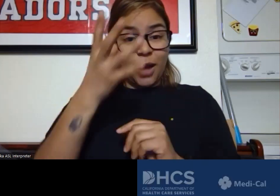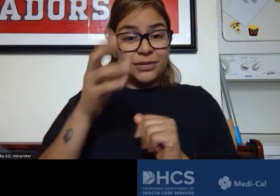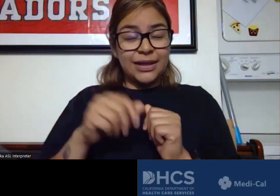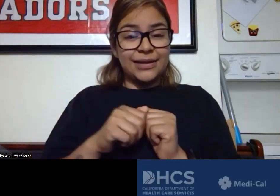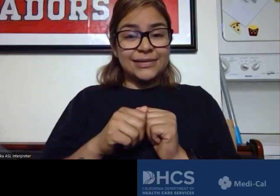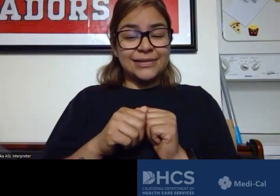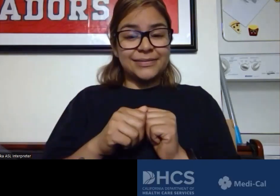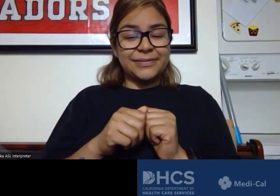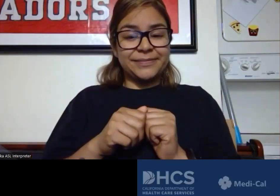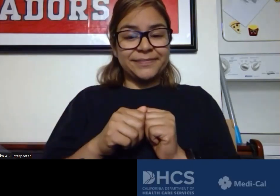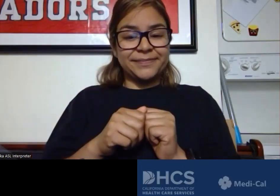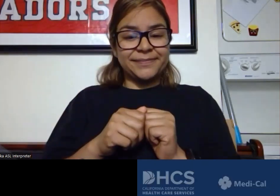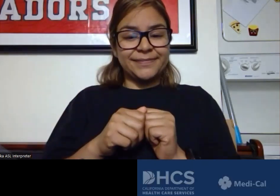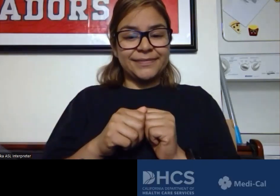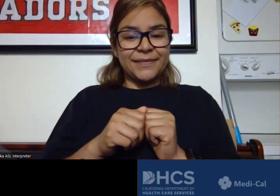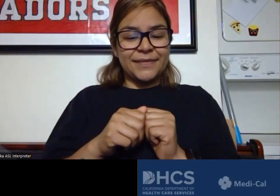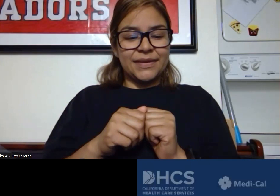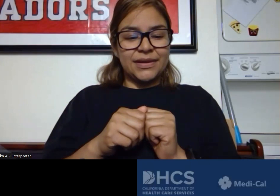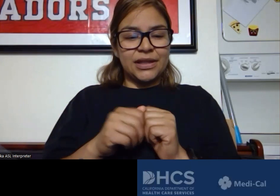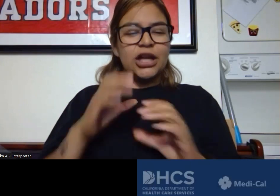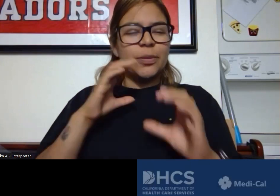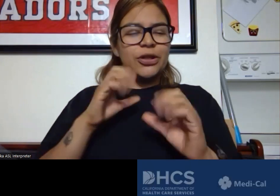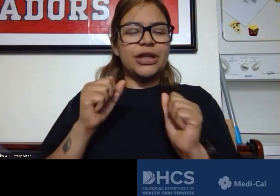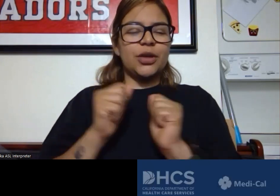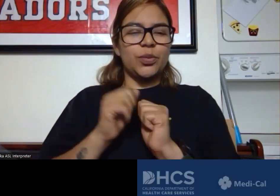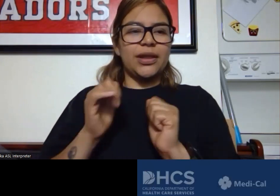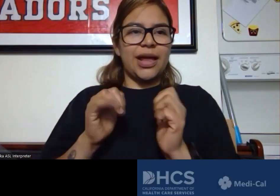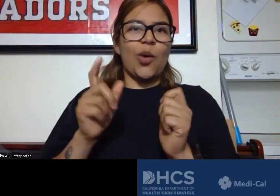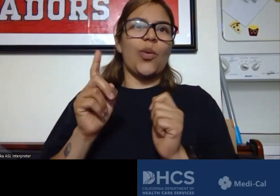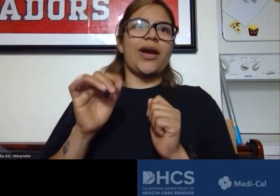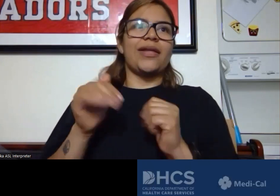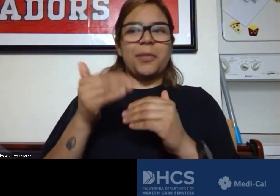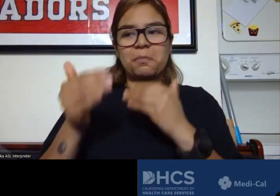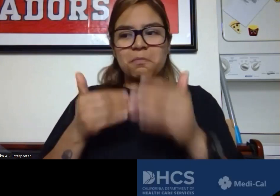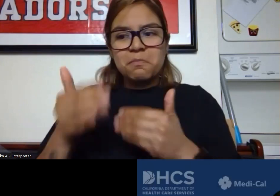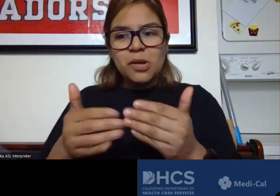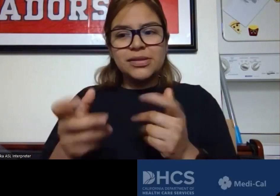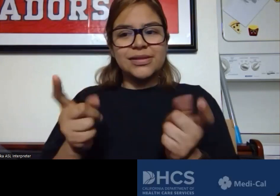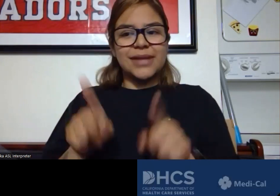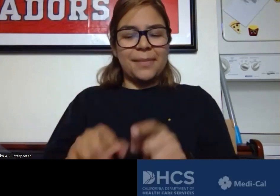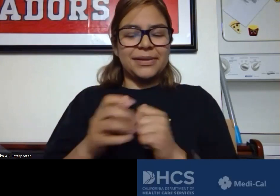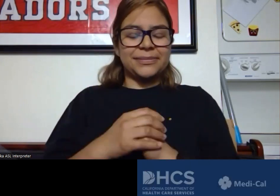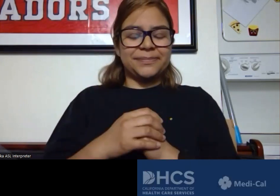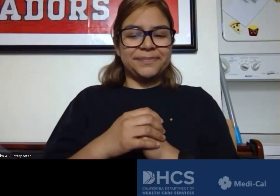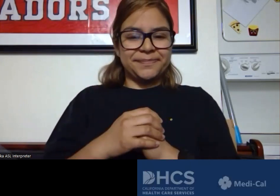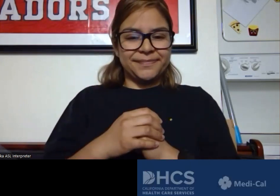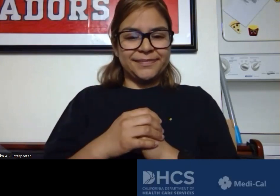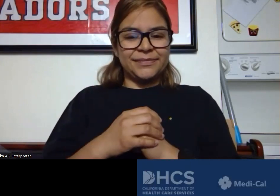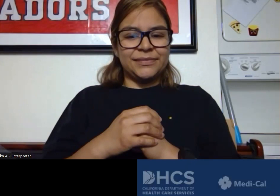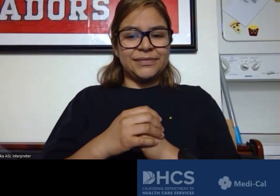at, and being able to provide updates related to the statewide transition plan being